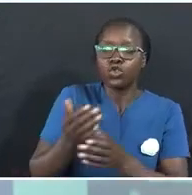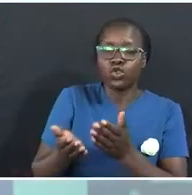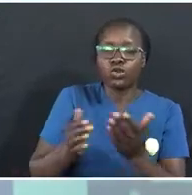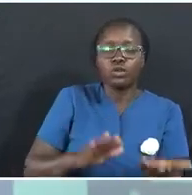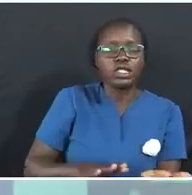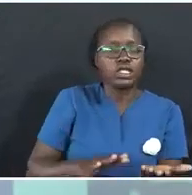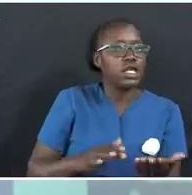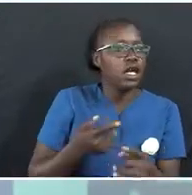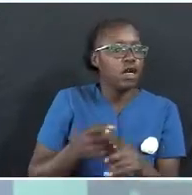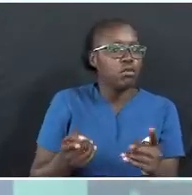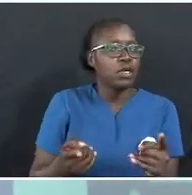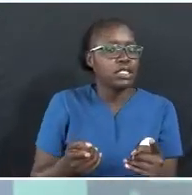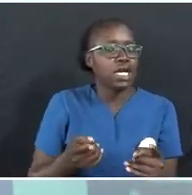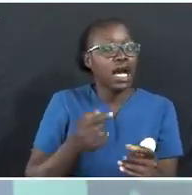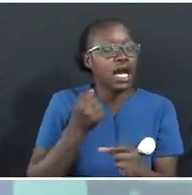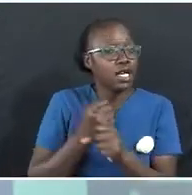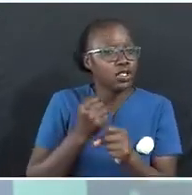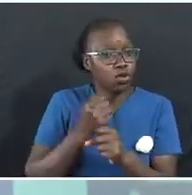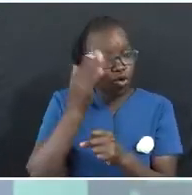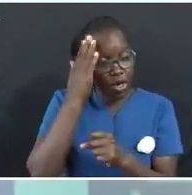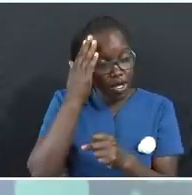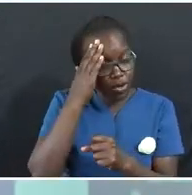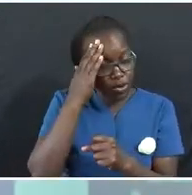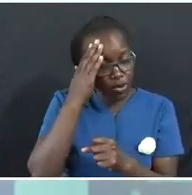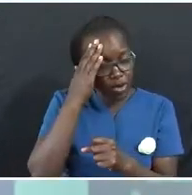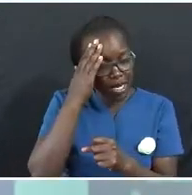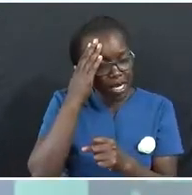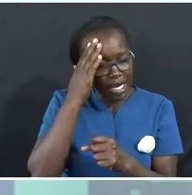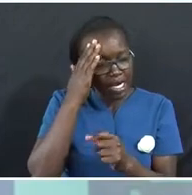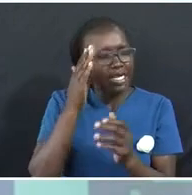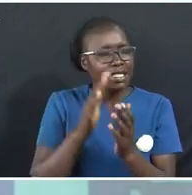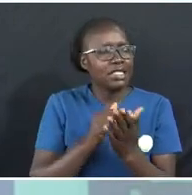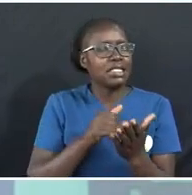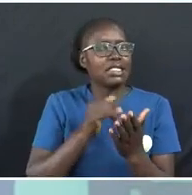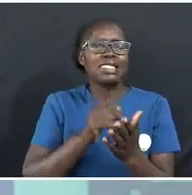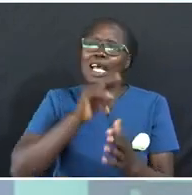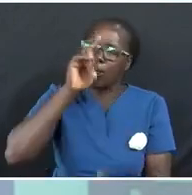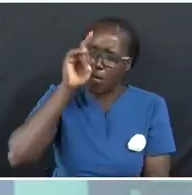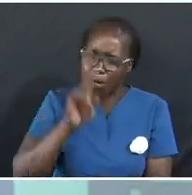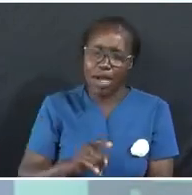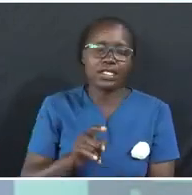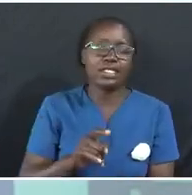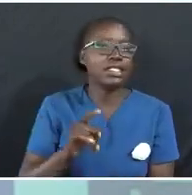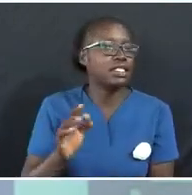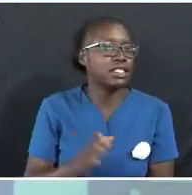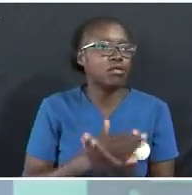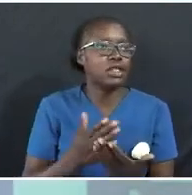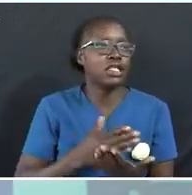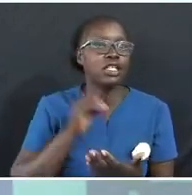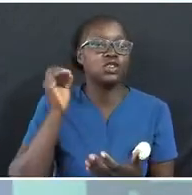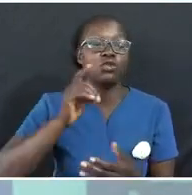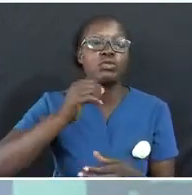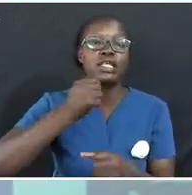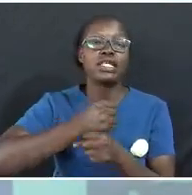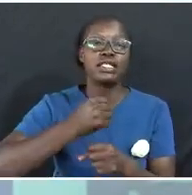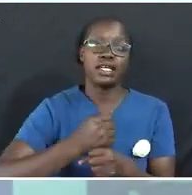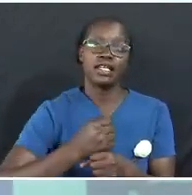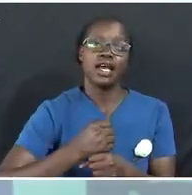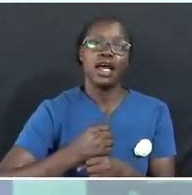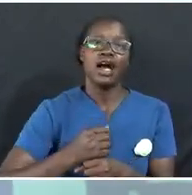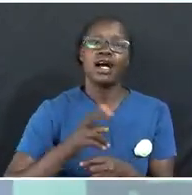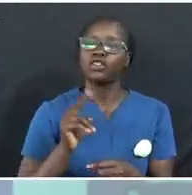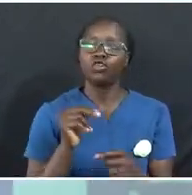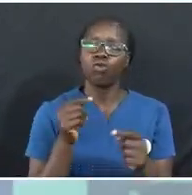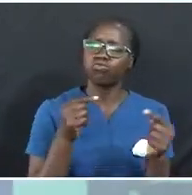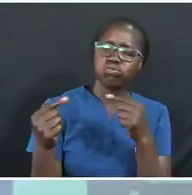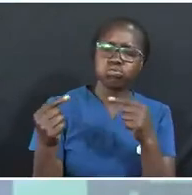The word should, I know it is a must. It's something that it should be done. Not, there's no compromise about